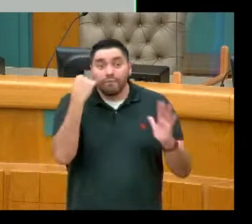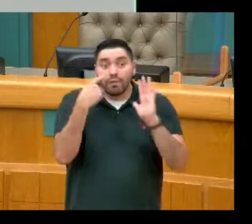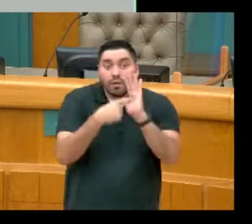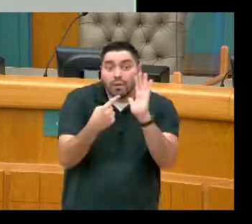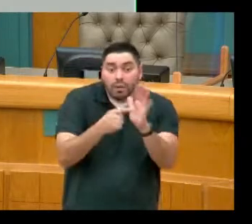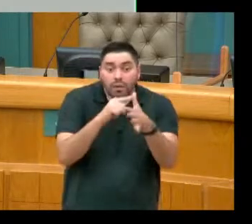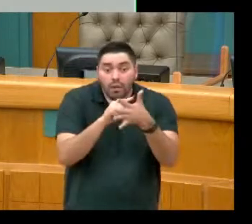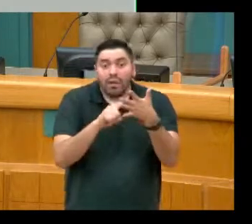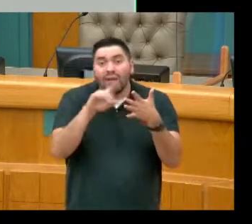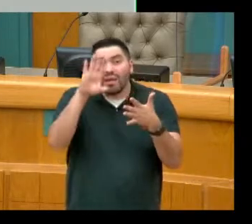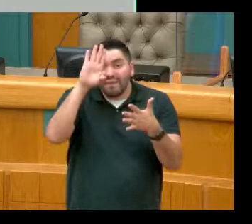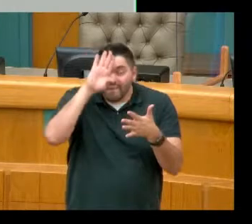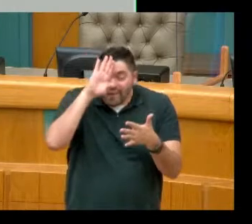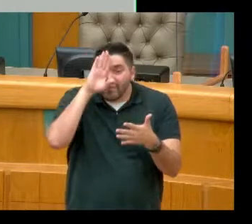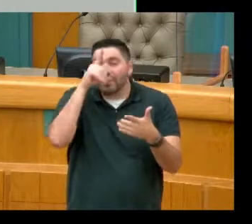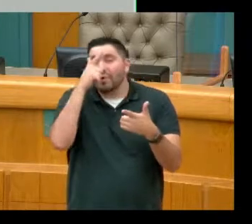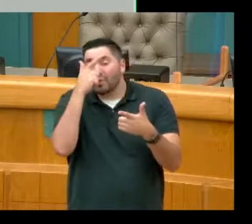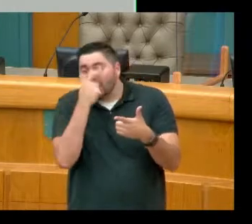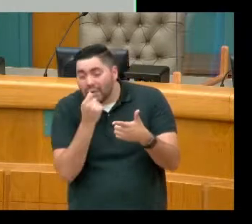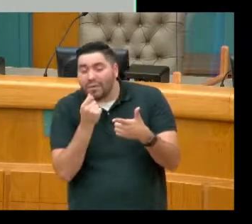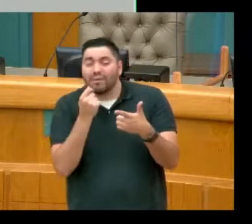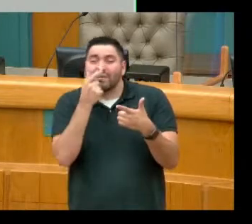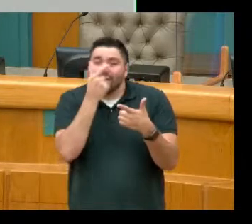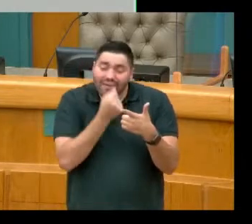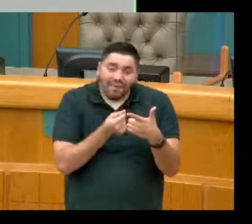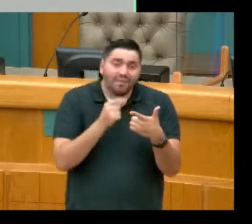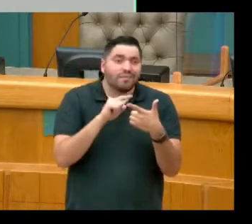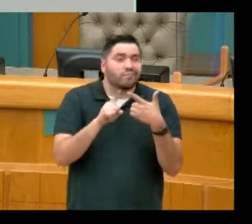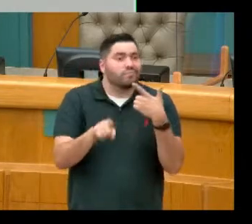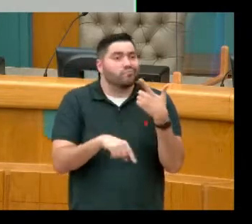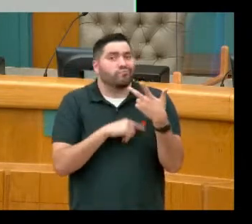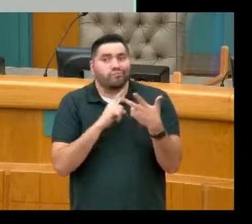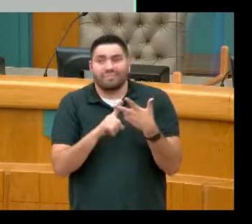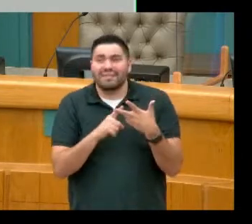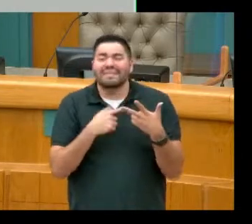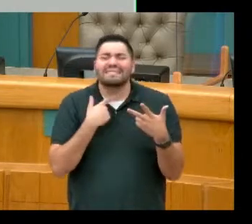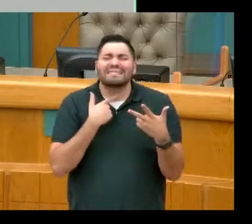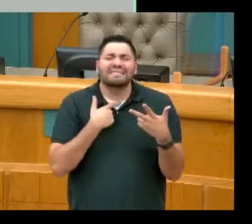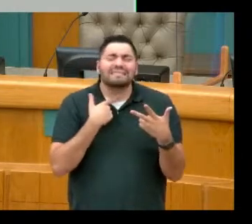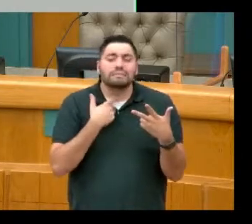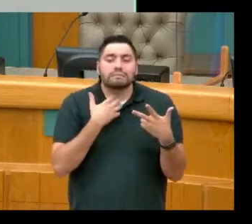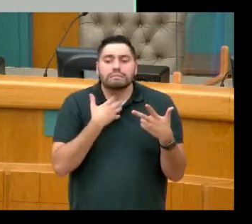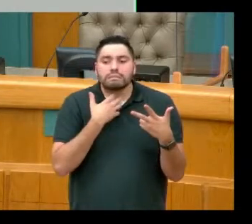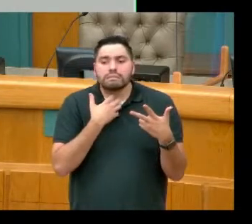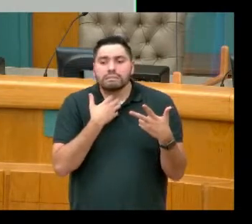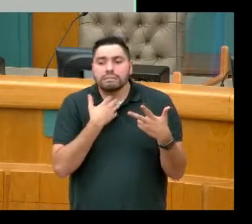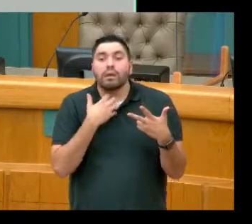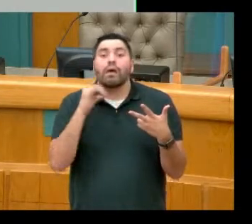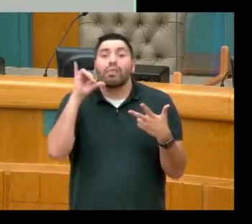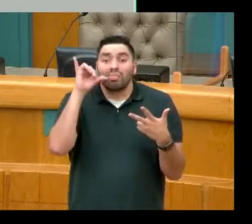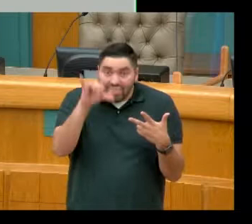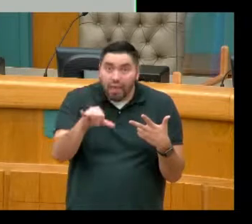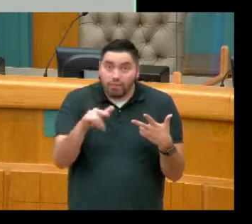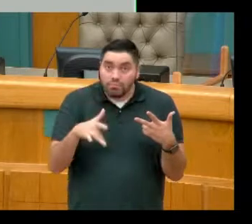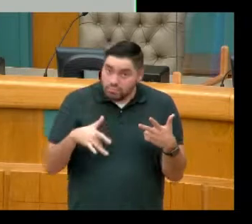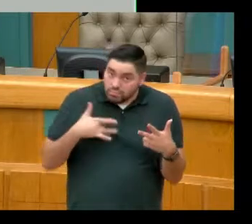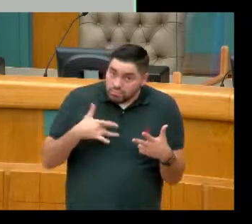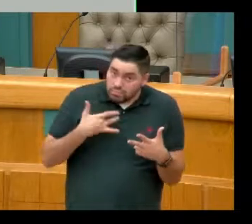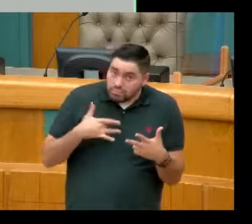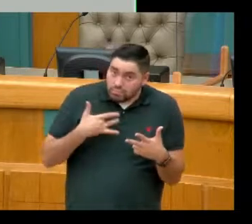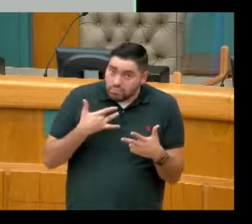times I've heard at this point people tell me that they feel sick, but they don't have COVID. And I ask them, how do they know? And they don't,